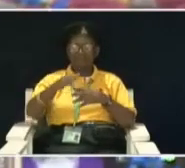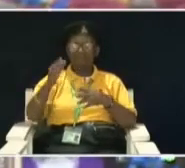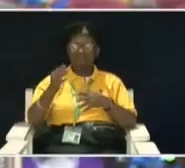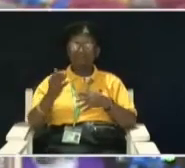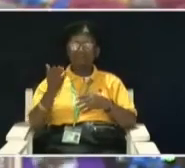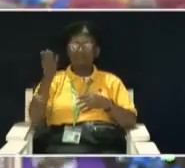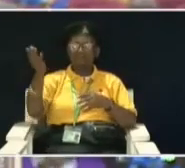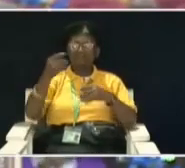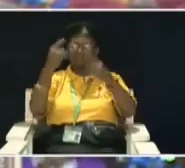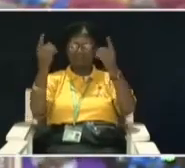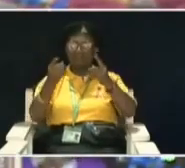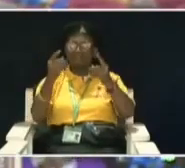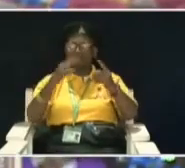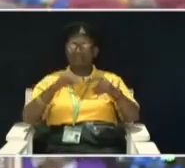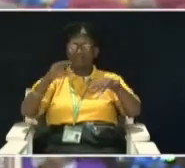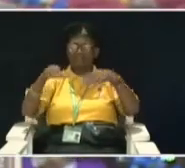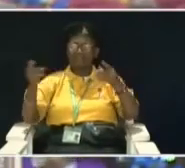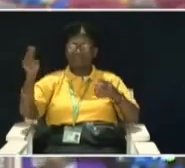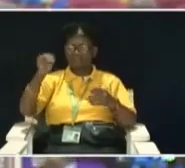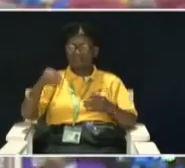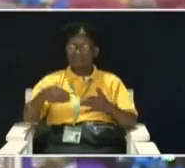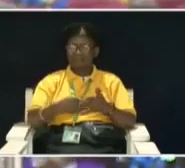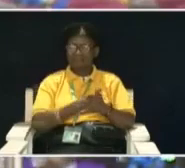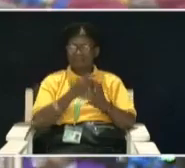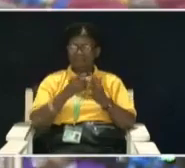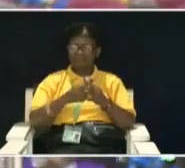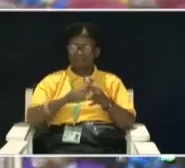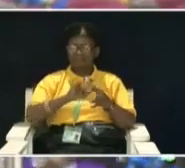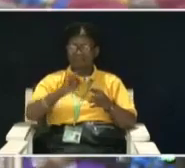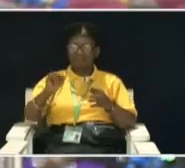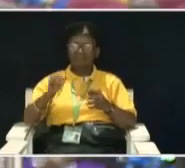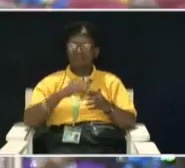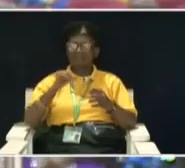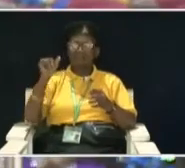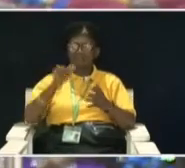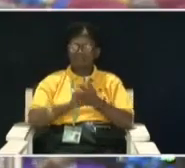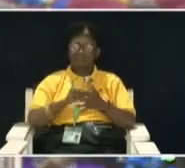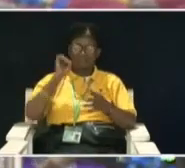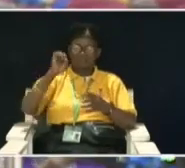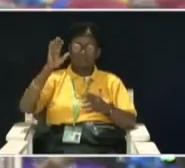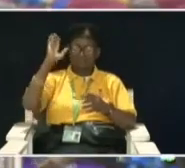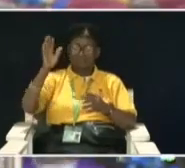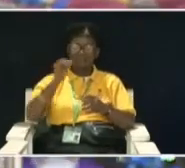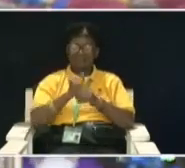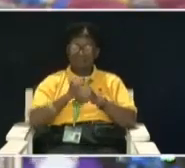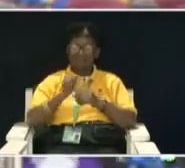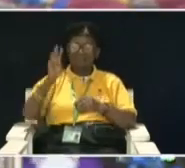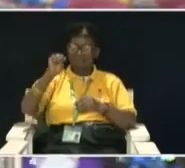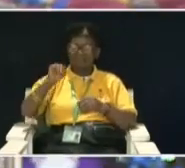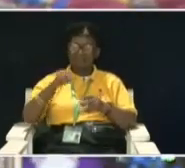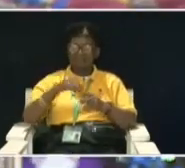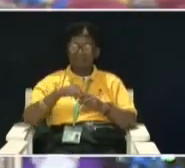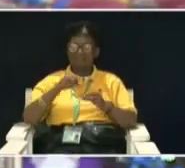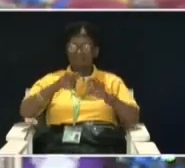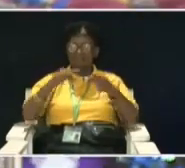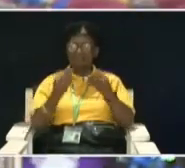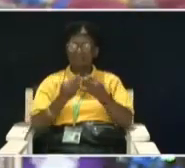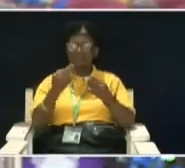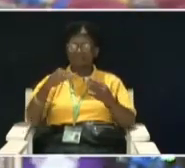beginning. That he will receive them into the family of God. That he will write their names in the book of